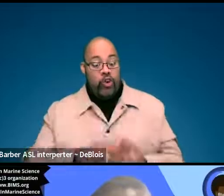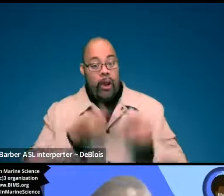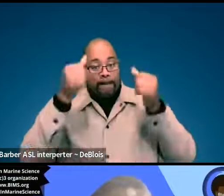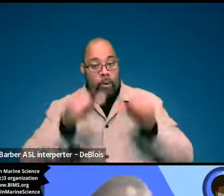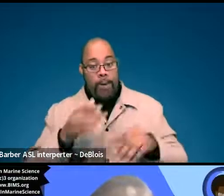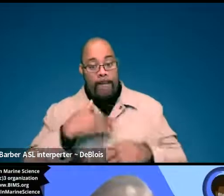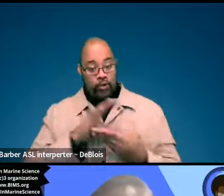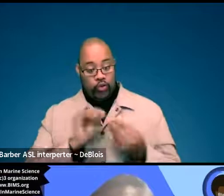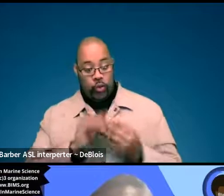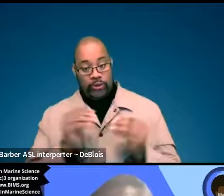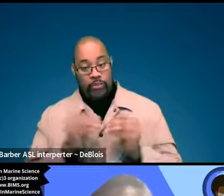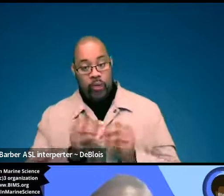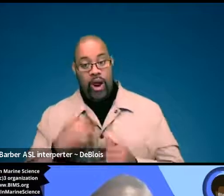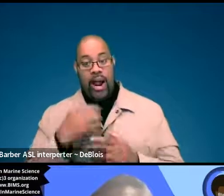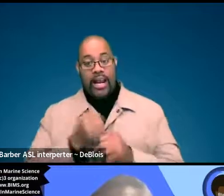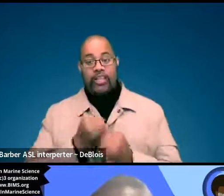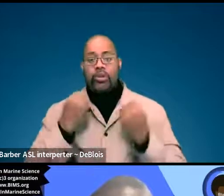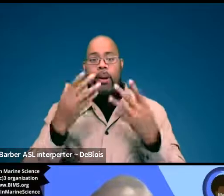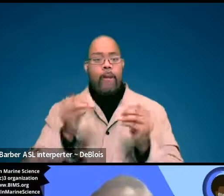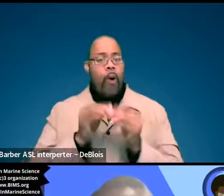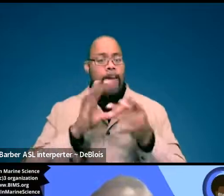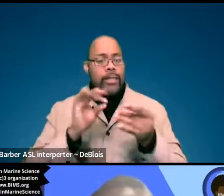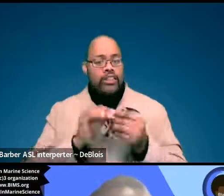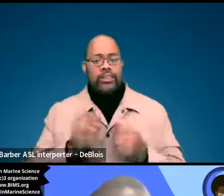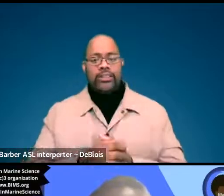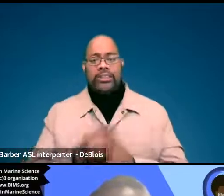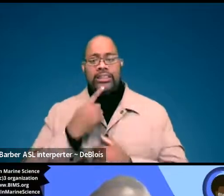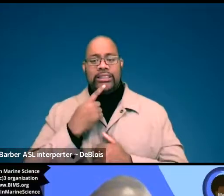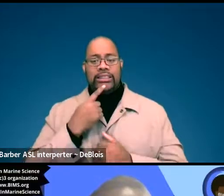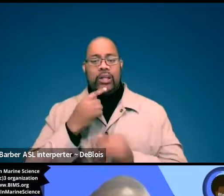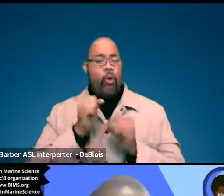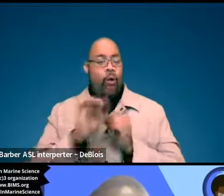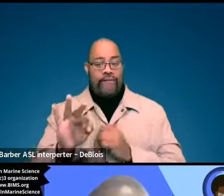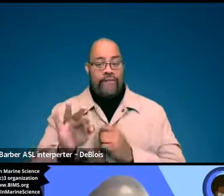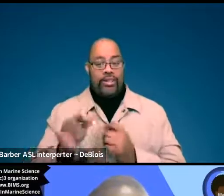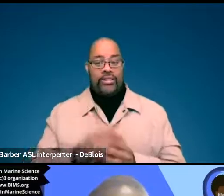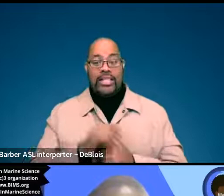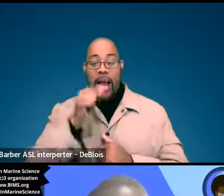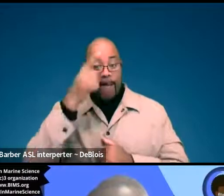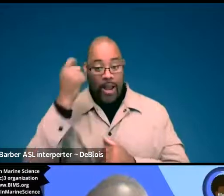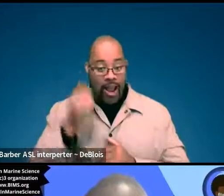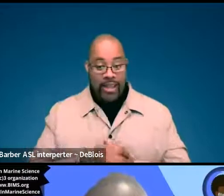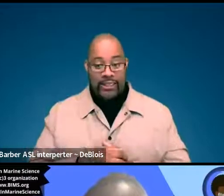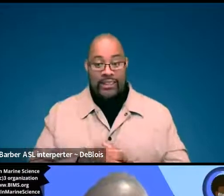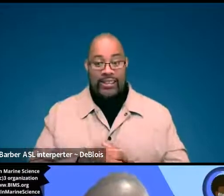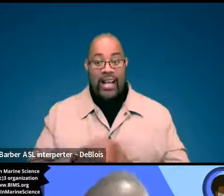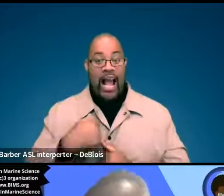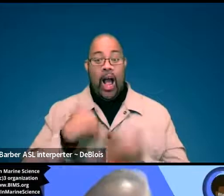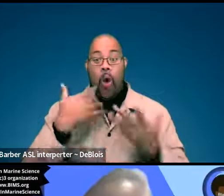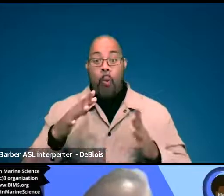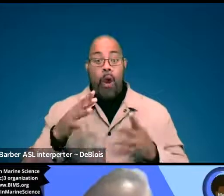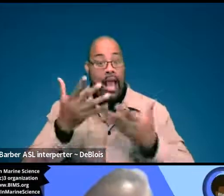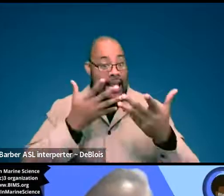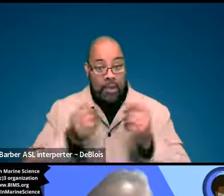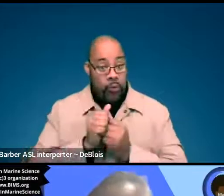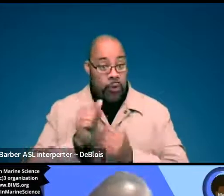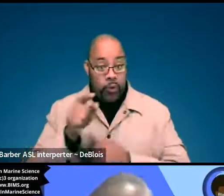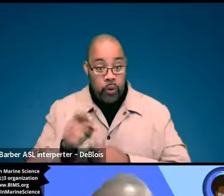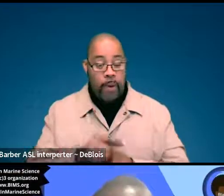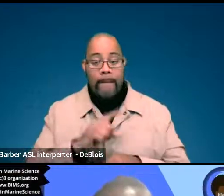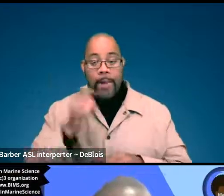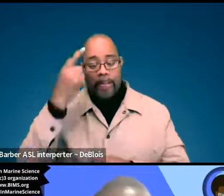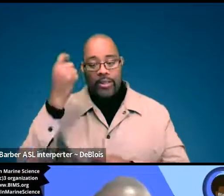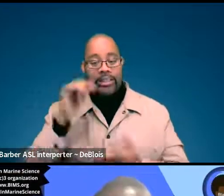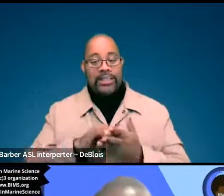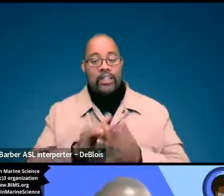to my stories more, I got so many more messages, and I'm like, cut it off. Not because I don't want to engage with you, but